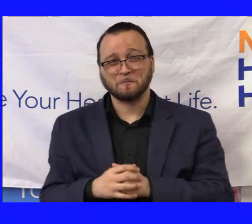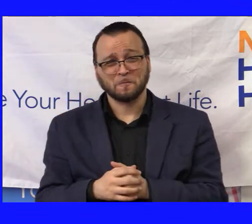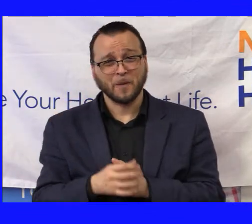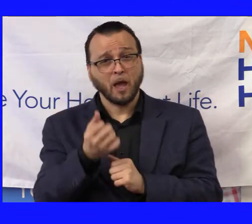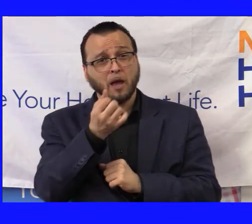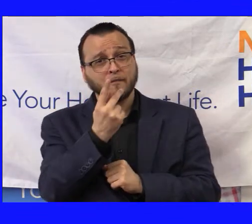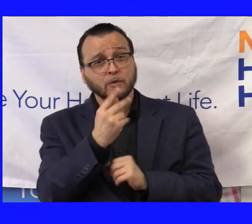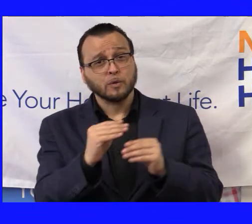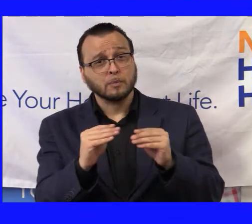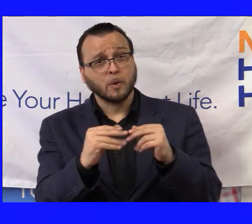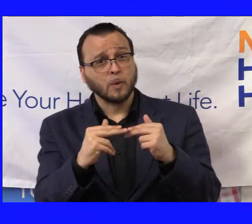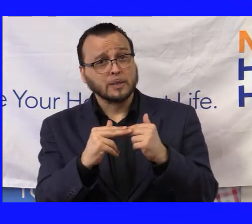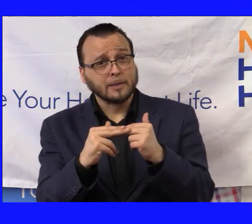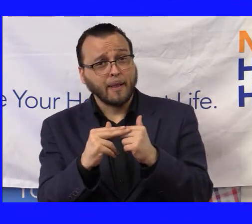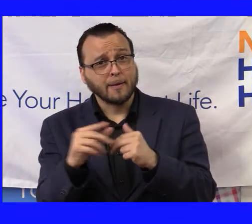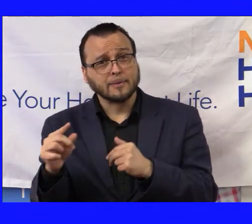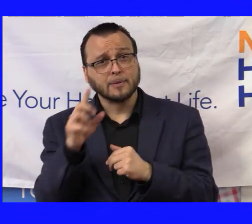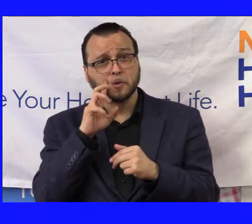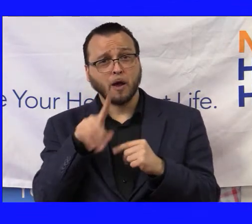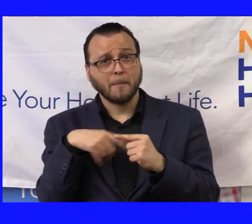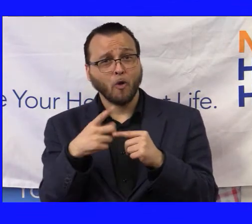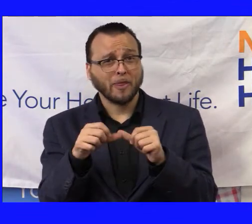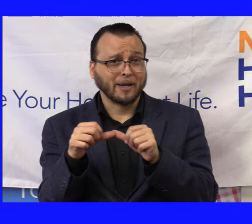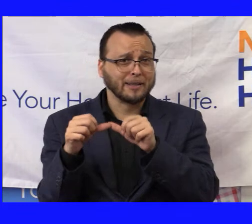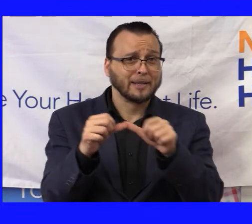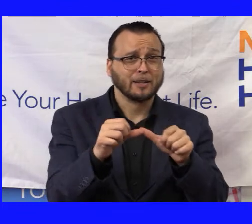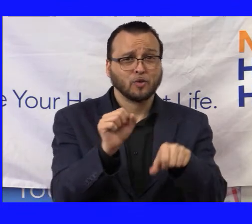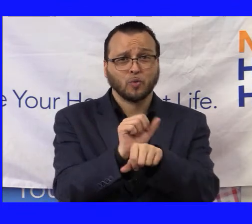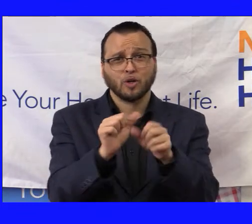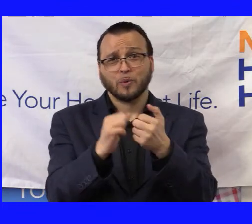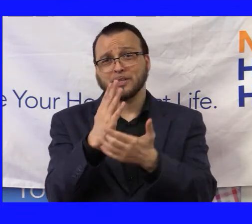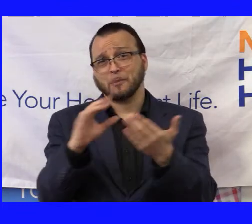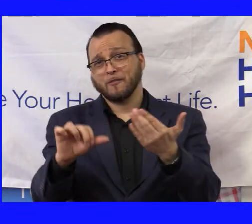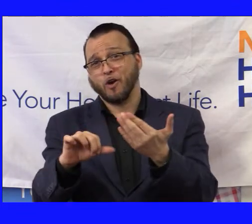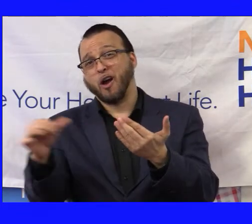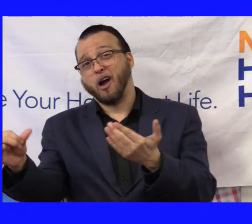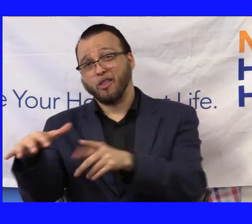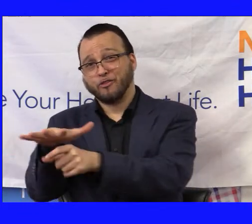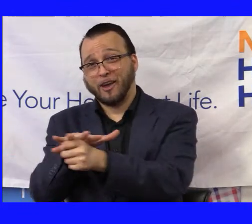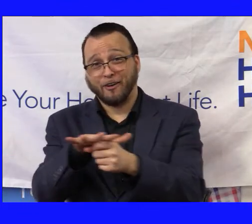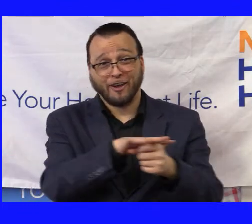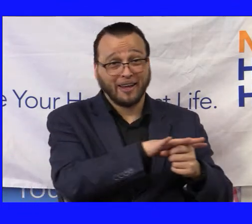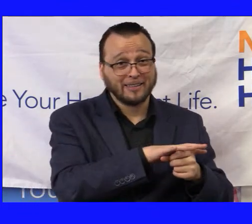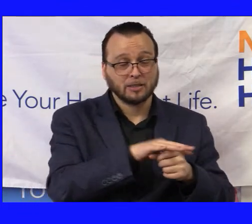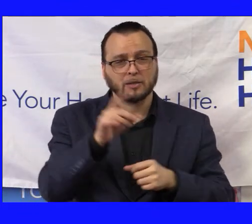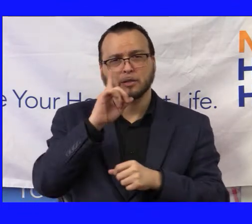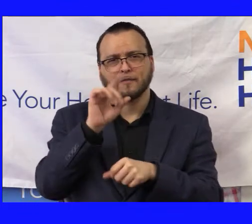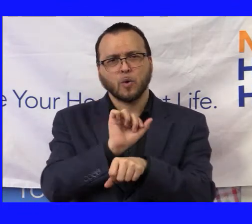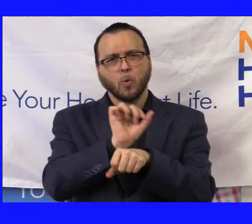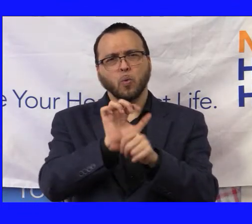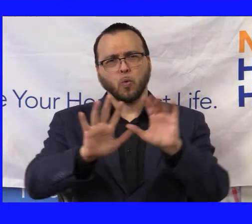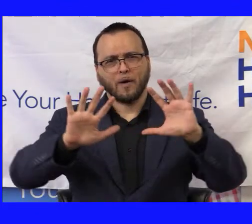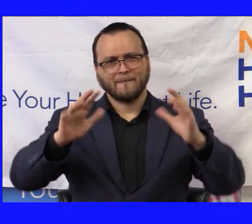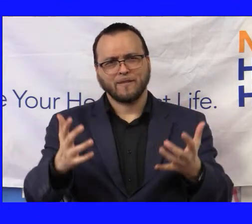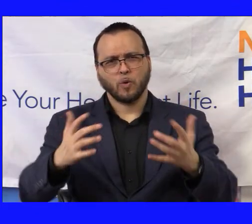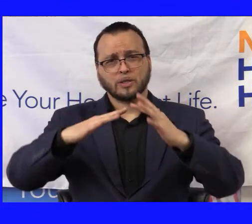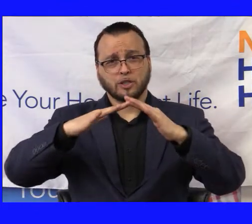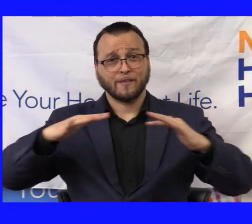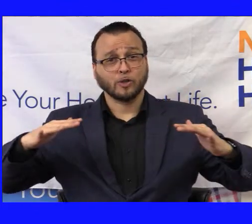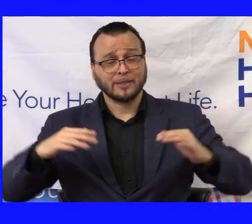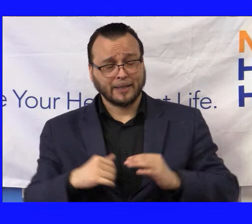speak to the continued work in some of our other pillars. So in terms of workforce diversity,